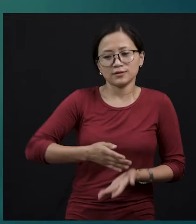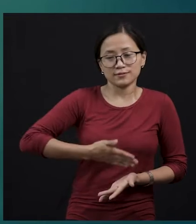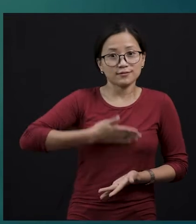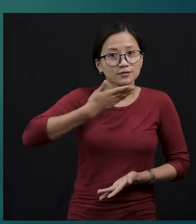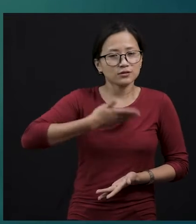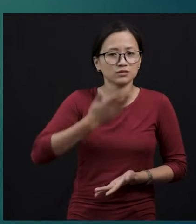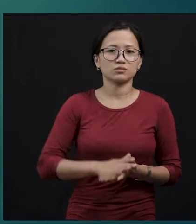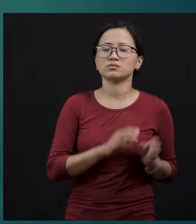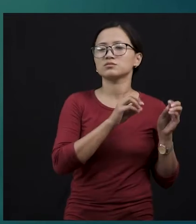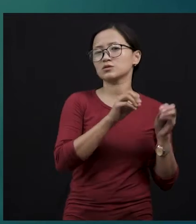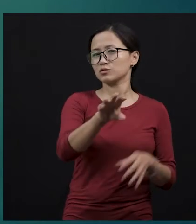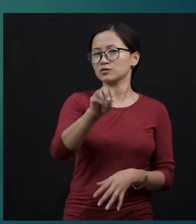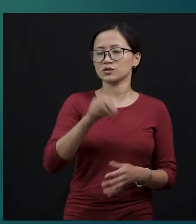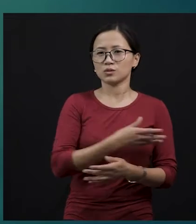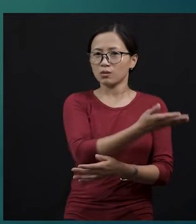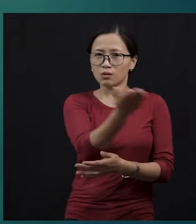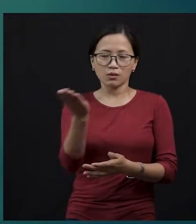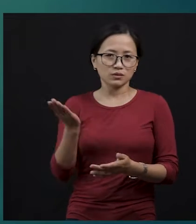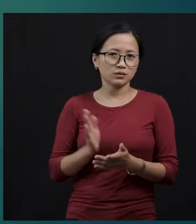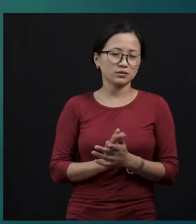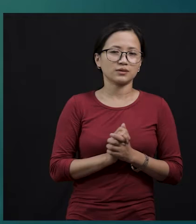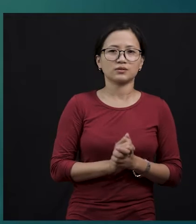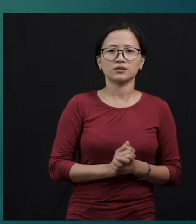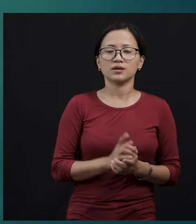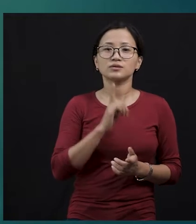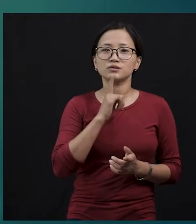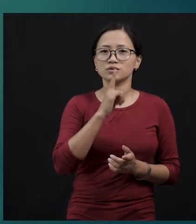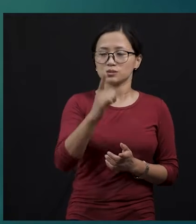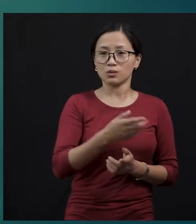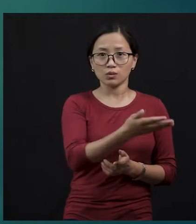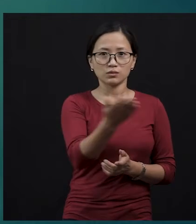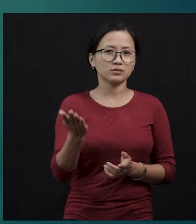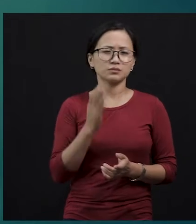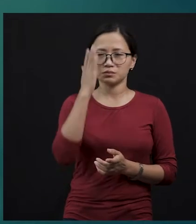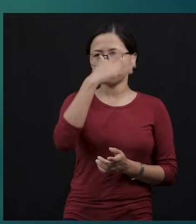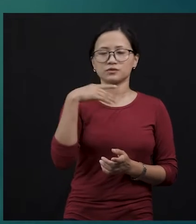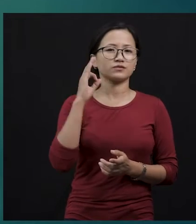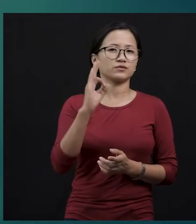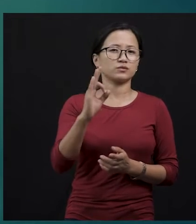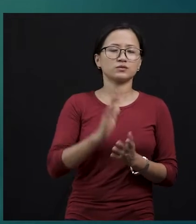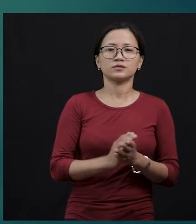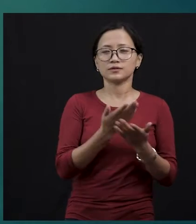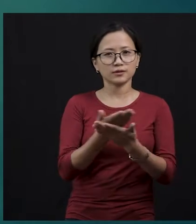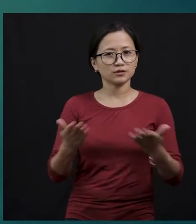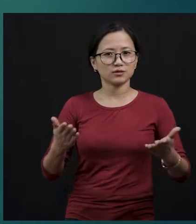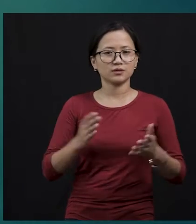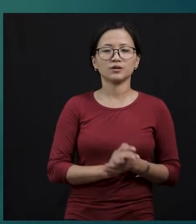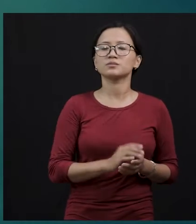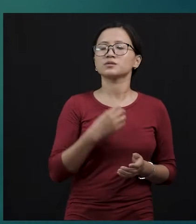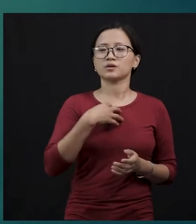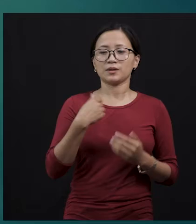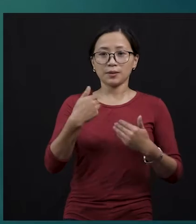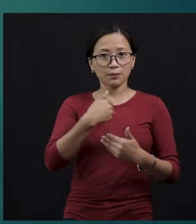take you to some beautiful places, and I'm going to introduce so many beautiful things to you. Okay, you may be hearing about those things, but you